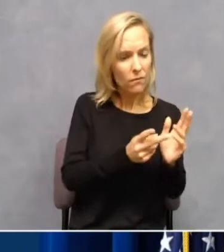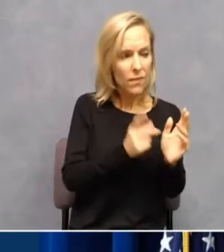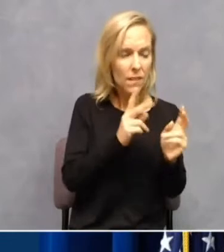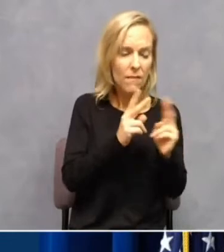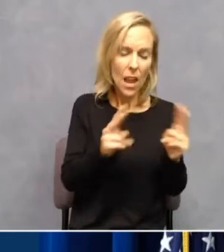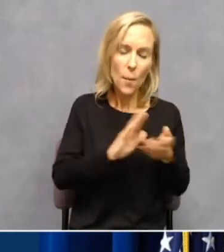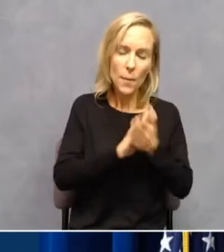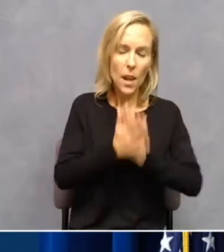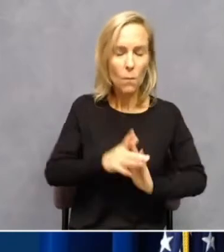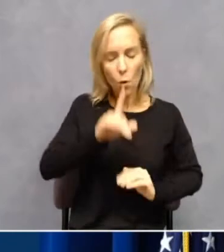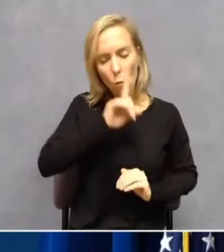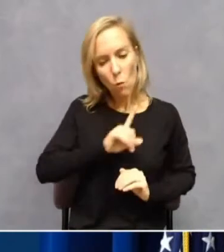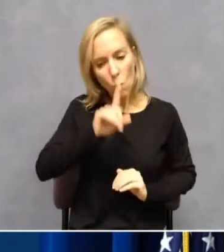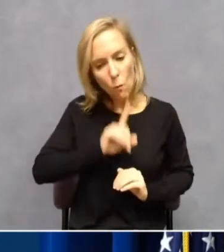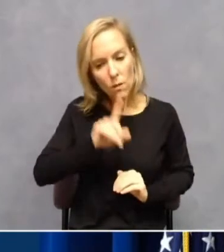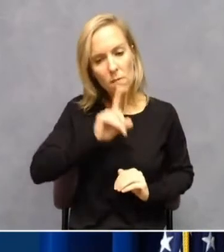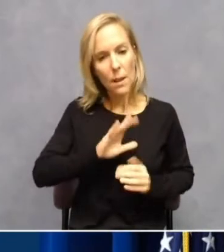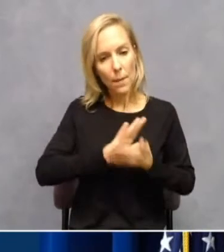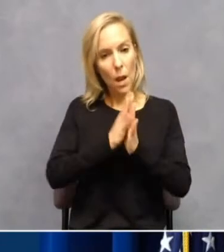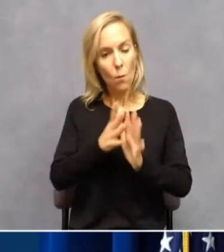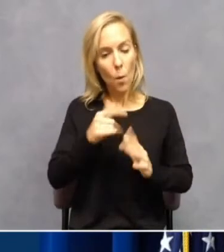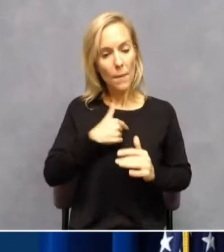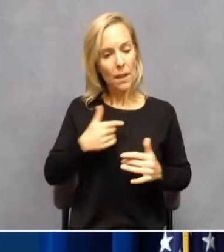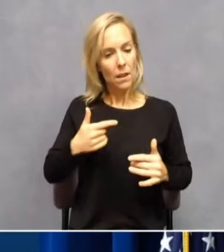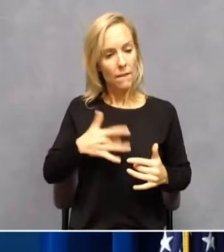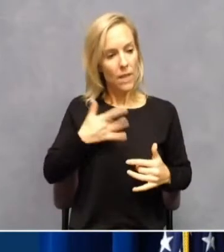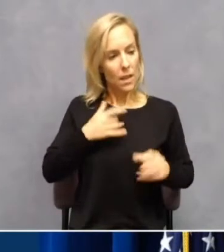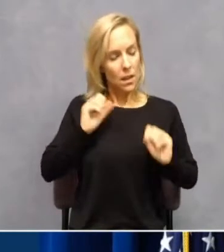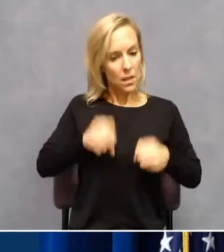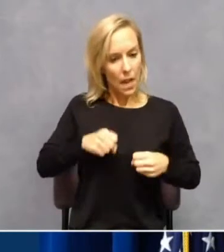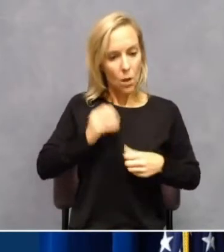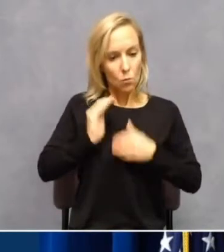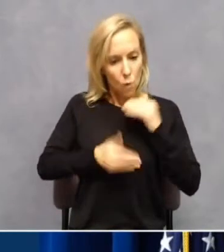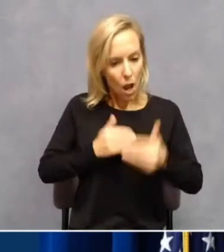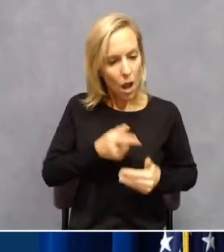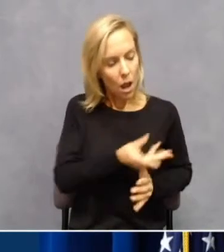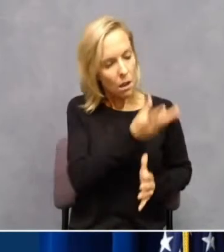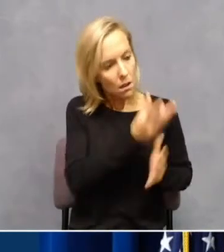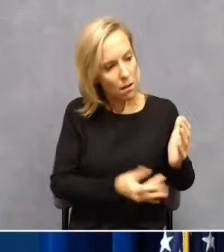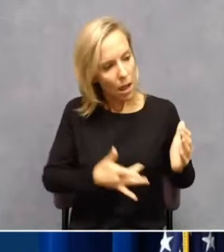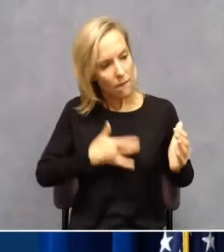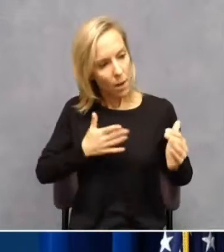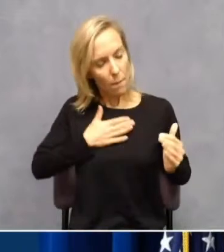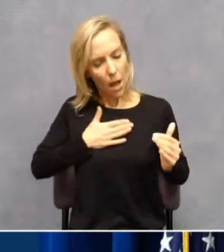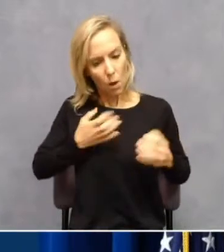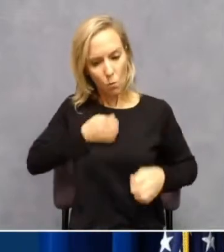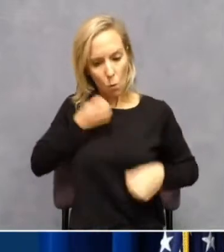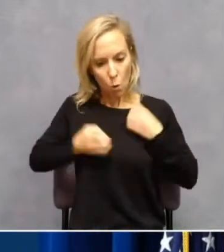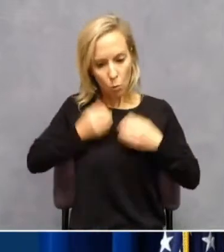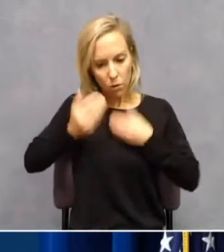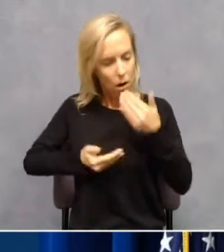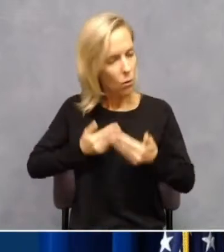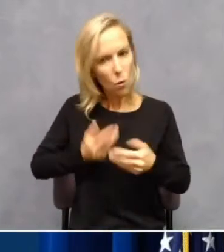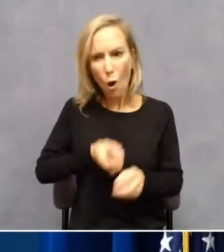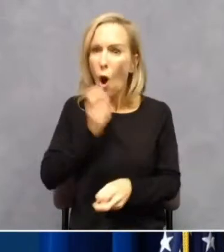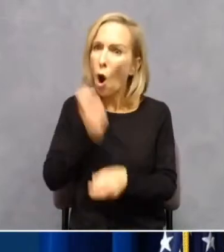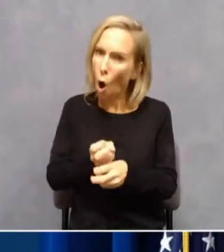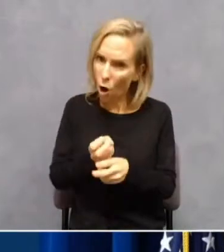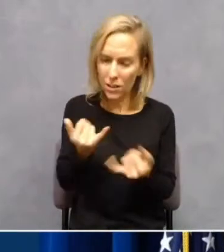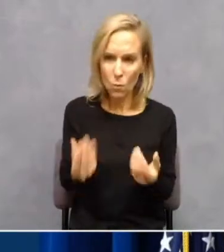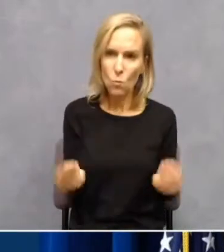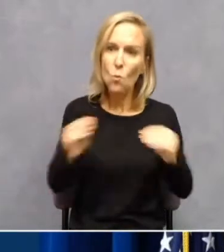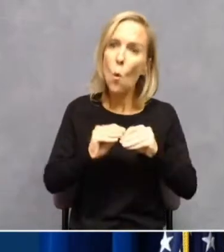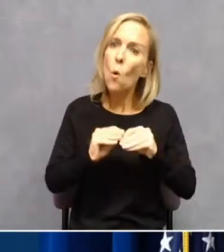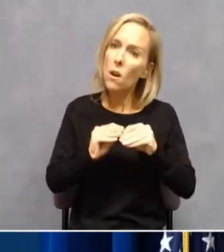closure harder. And then, of course, the funerals also difficult. And we're now starting to see a lot of spread in funerals where